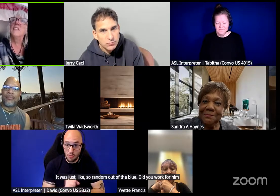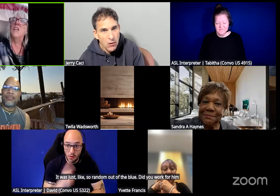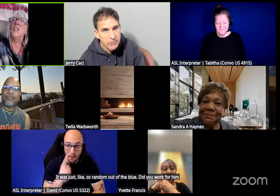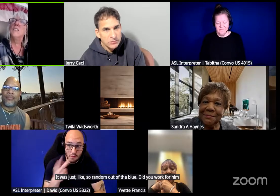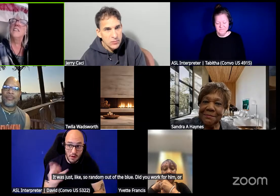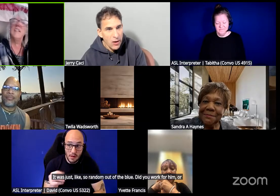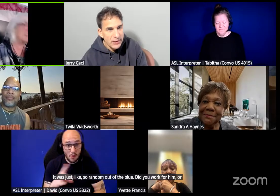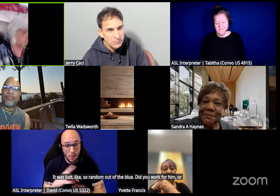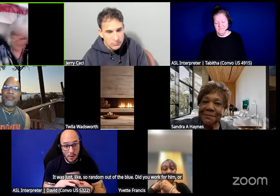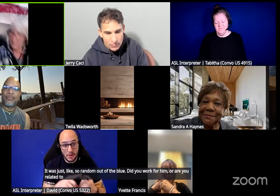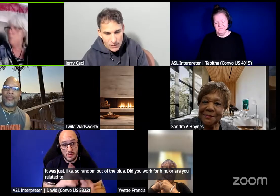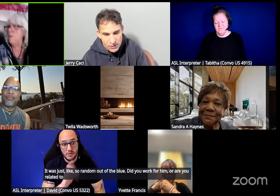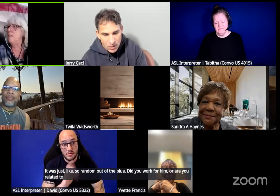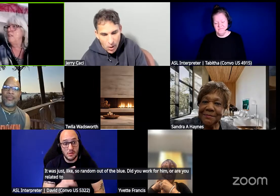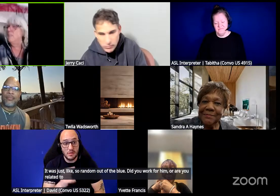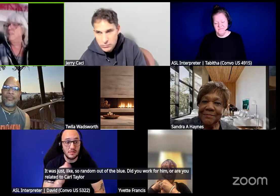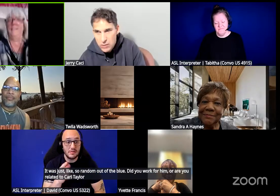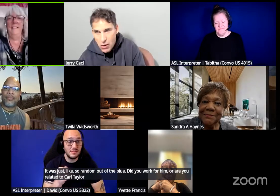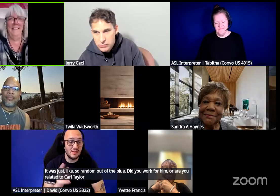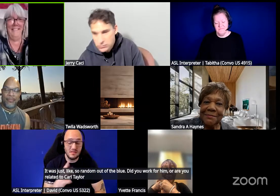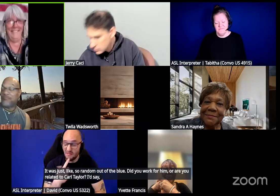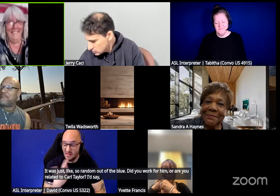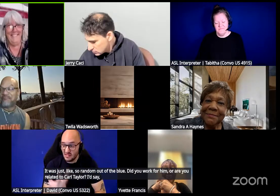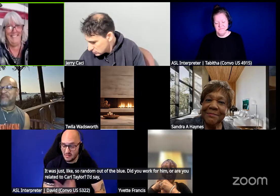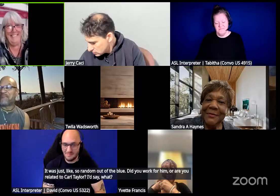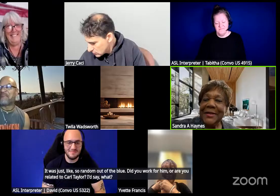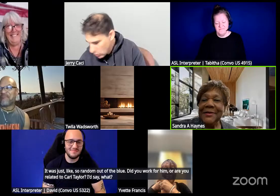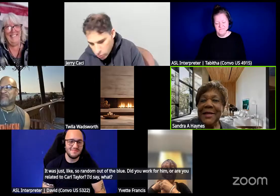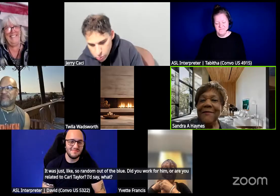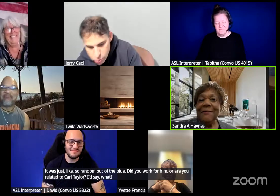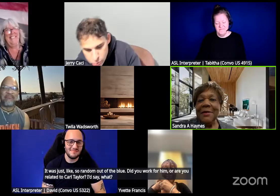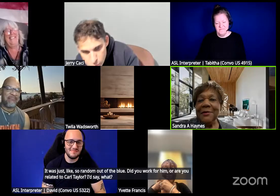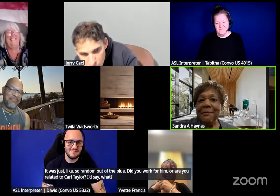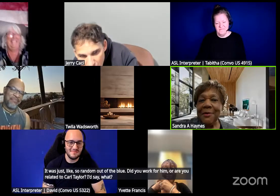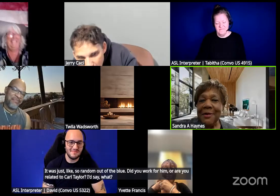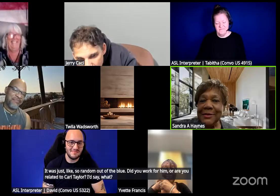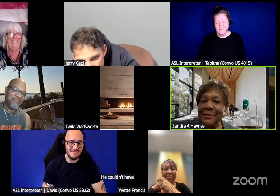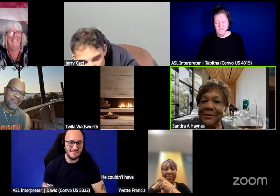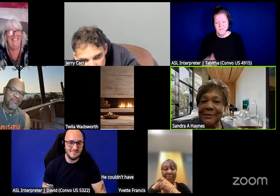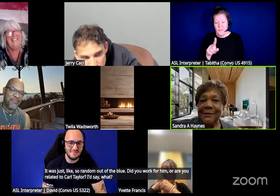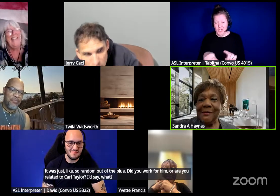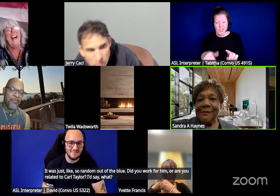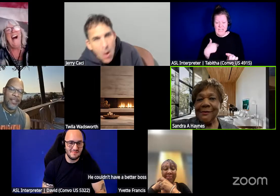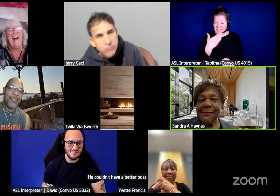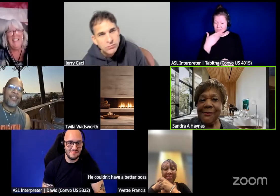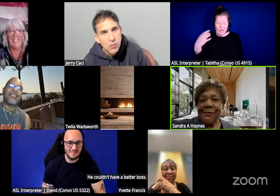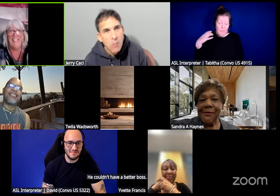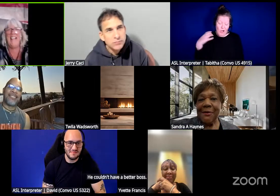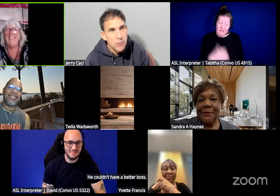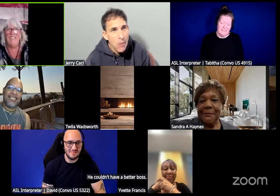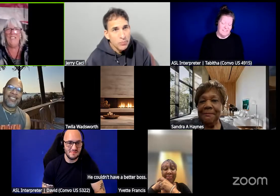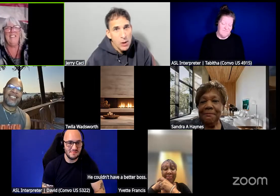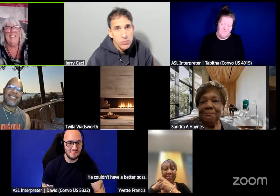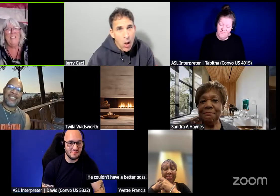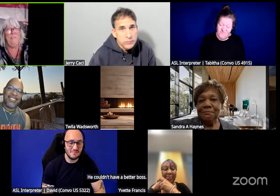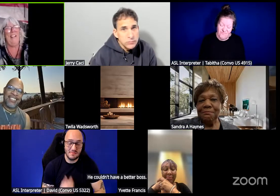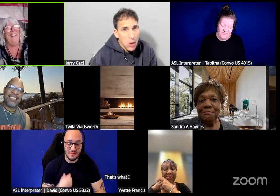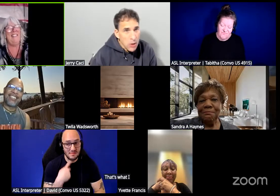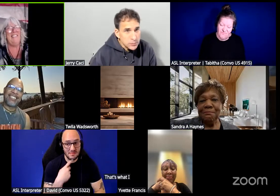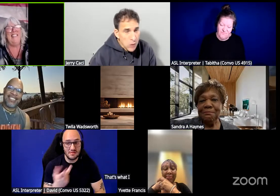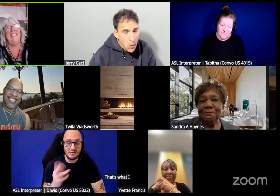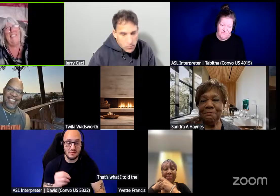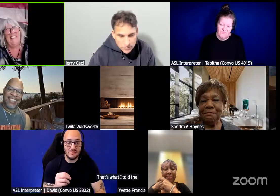you related to Carl Taylor? I'd say, what? He couldn't have a better boss. That's what I told